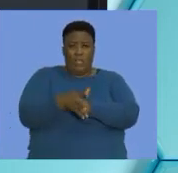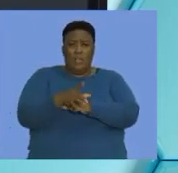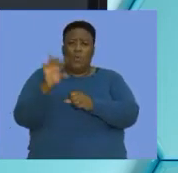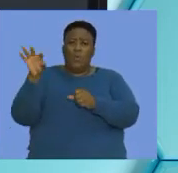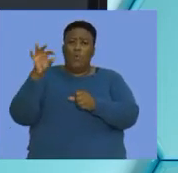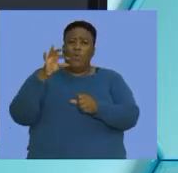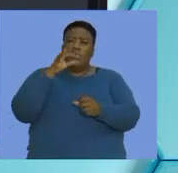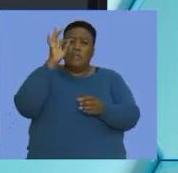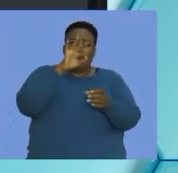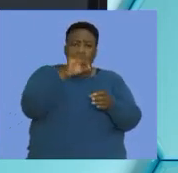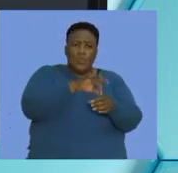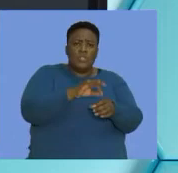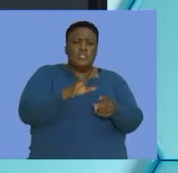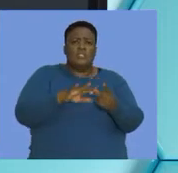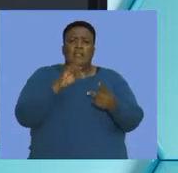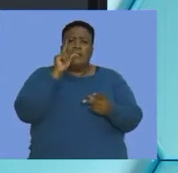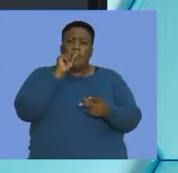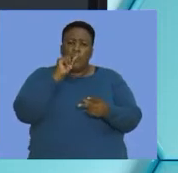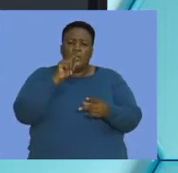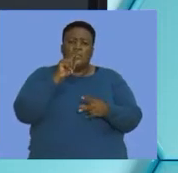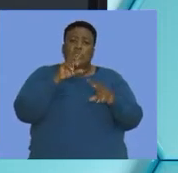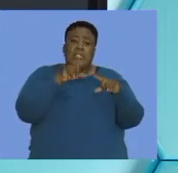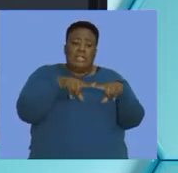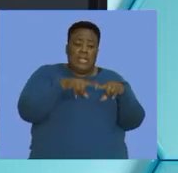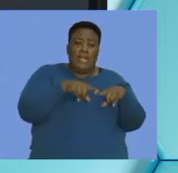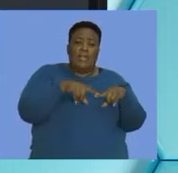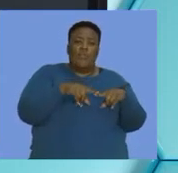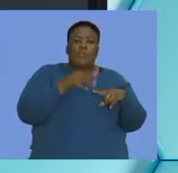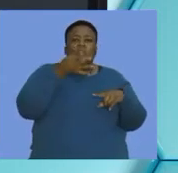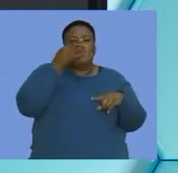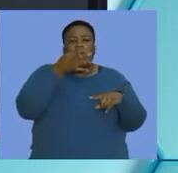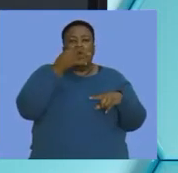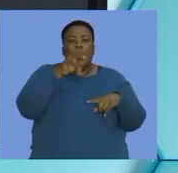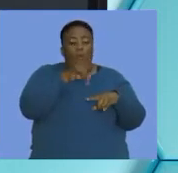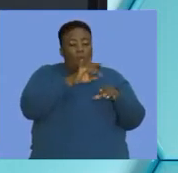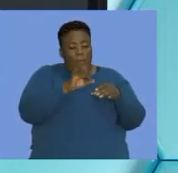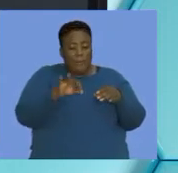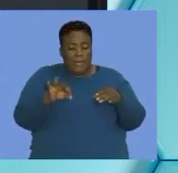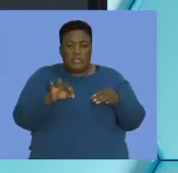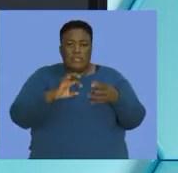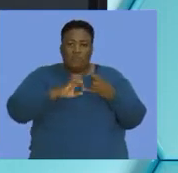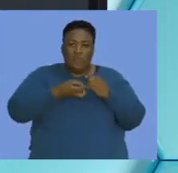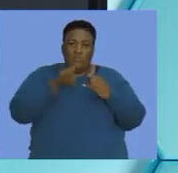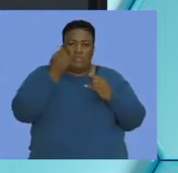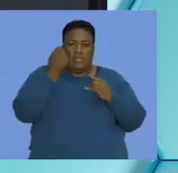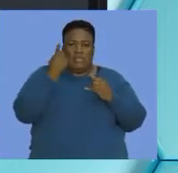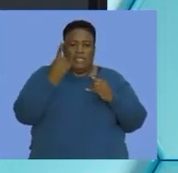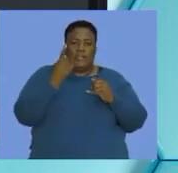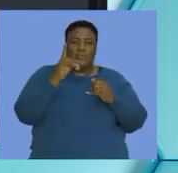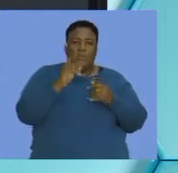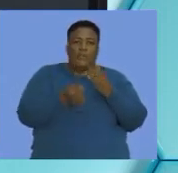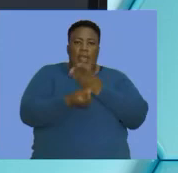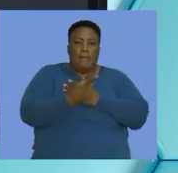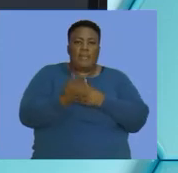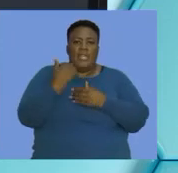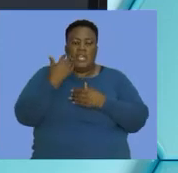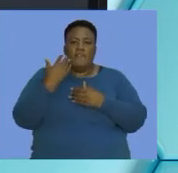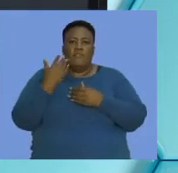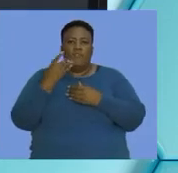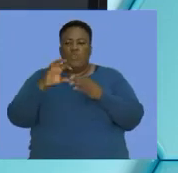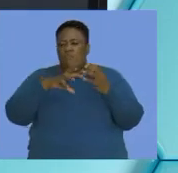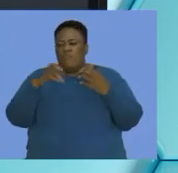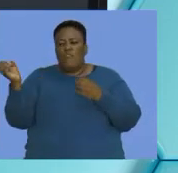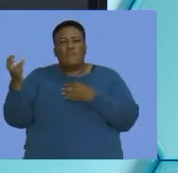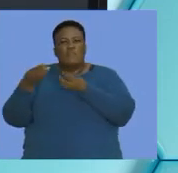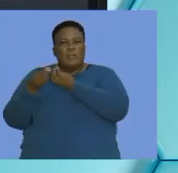on this, on the bees and on the birds that rely on the flowers of these plants. So let's try and understand what happens when we